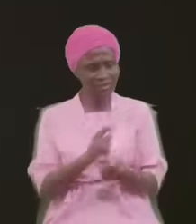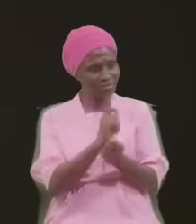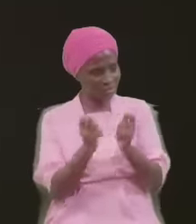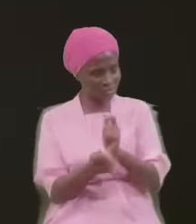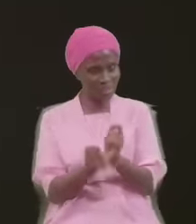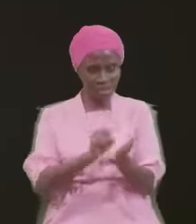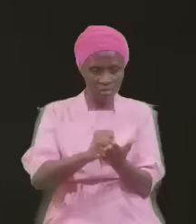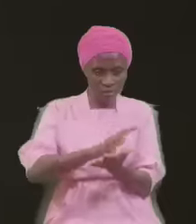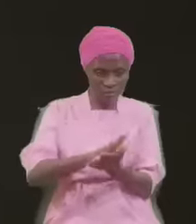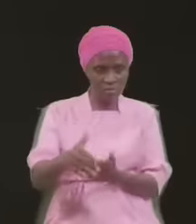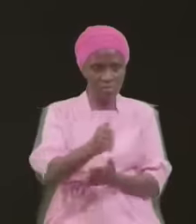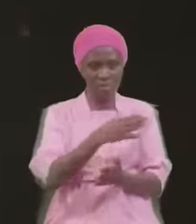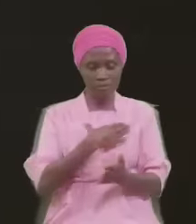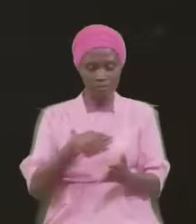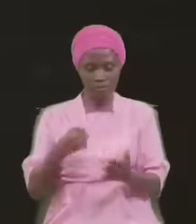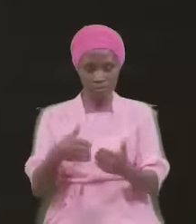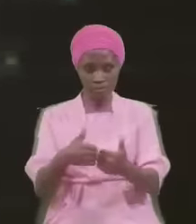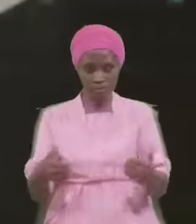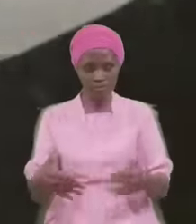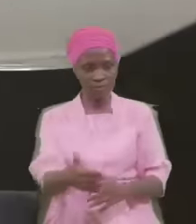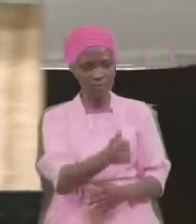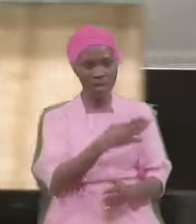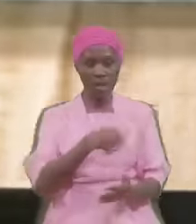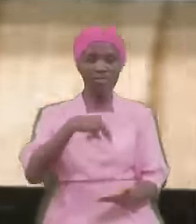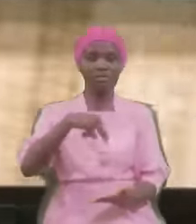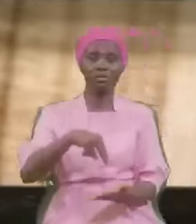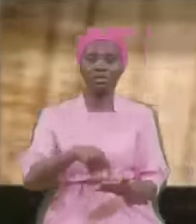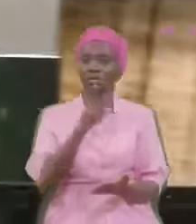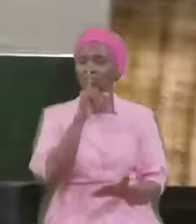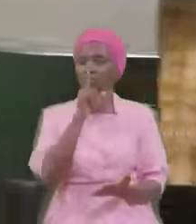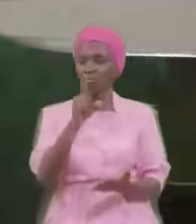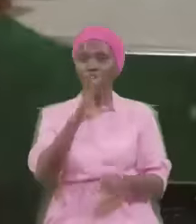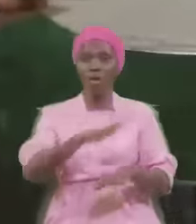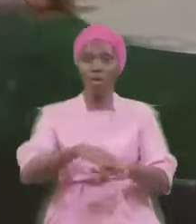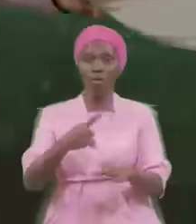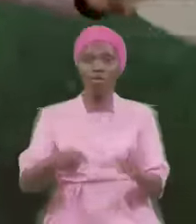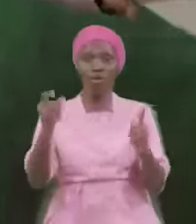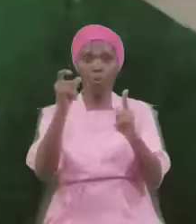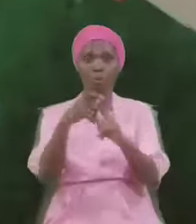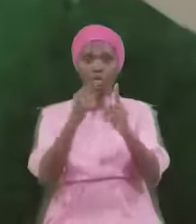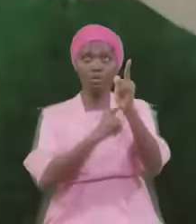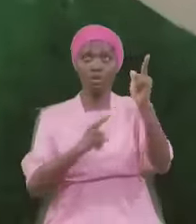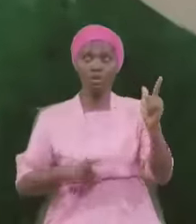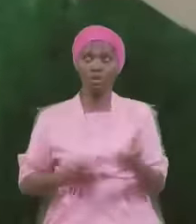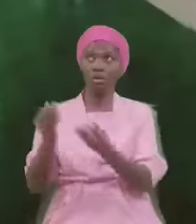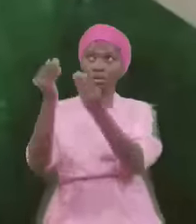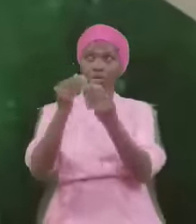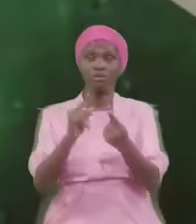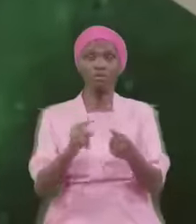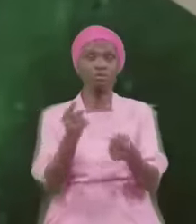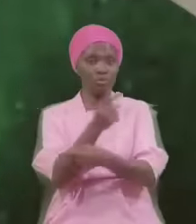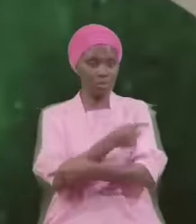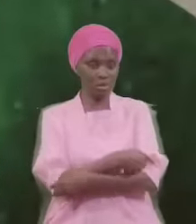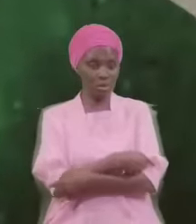separate yourself, and stand firm on the word the Lord is giving today.